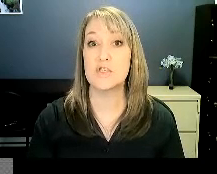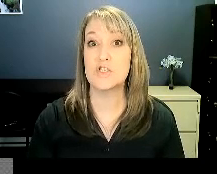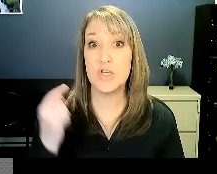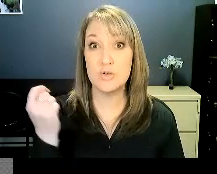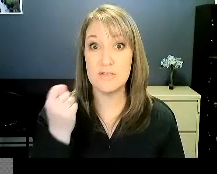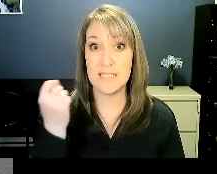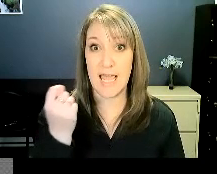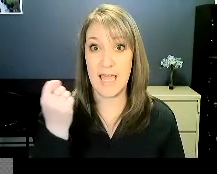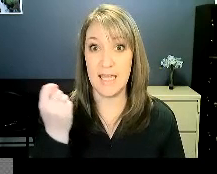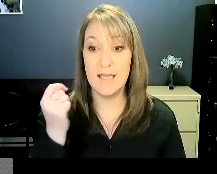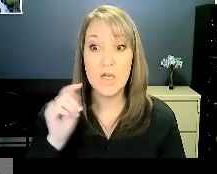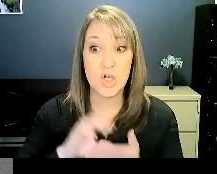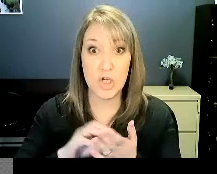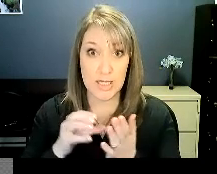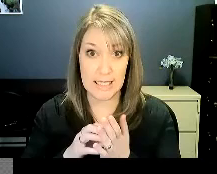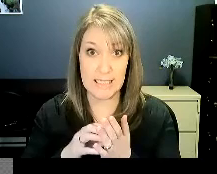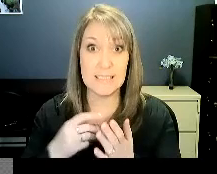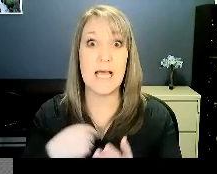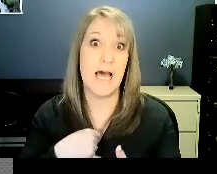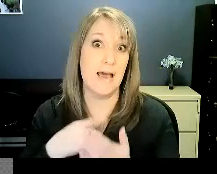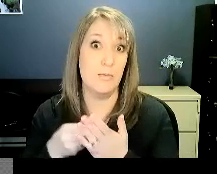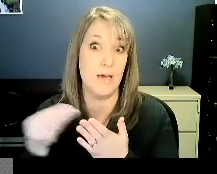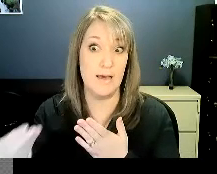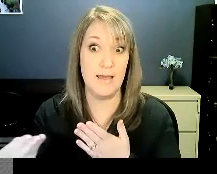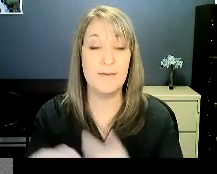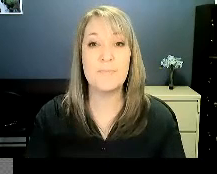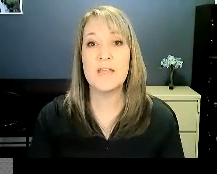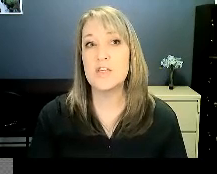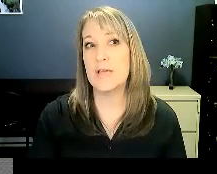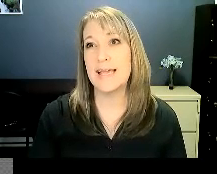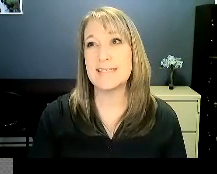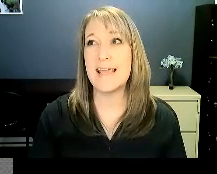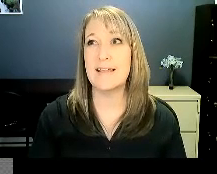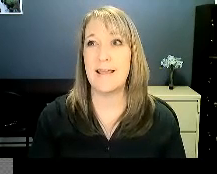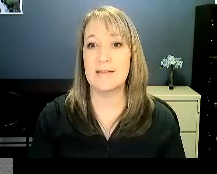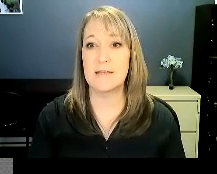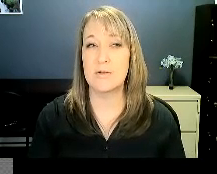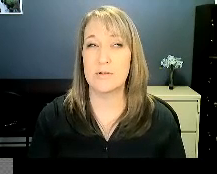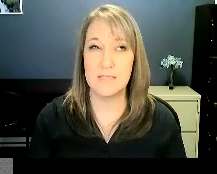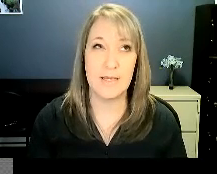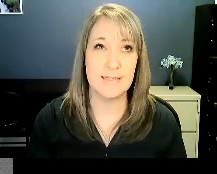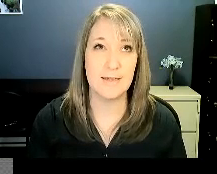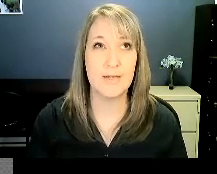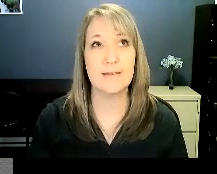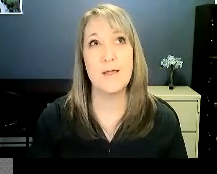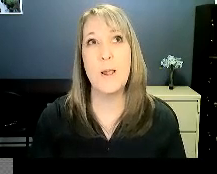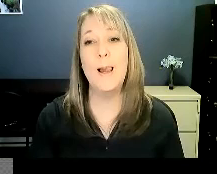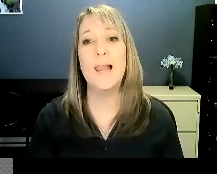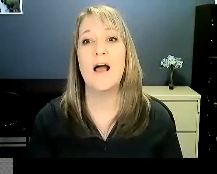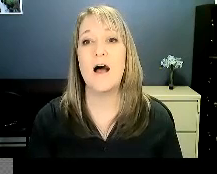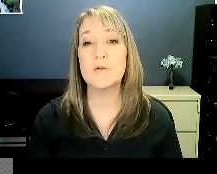as Tuesday cookies I buy. You can't say in ASL, or at least you can't say it